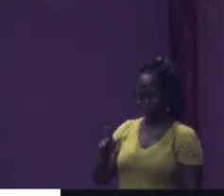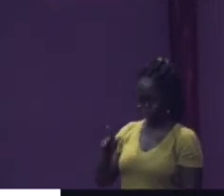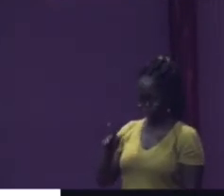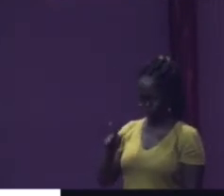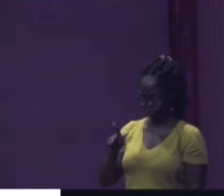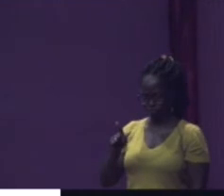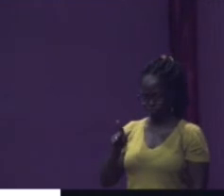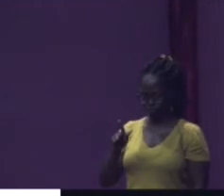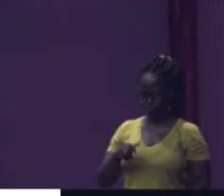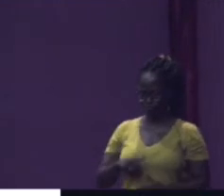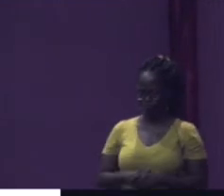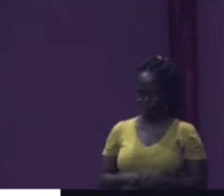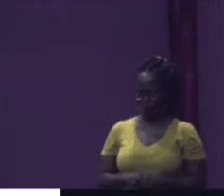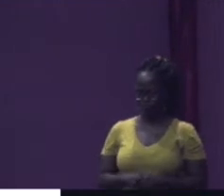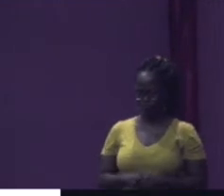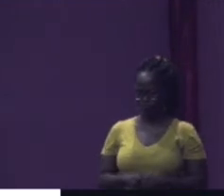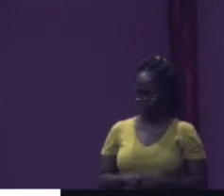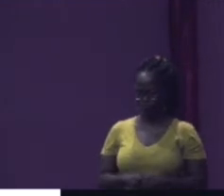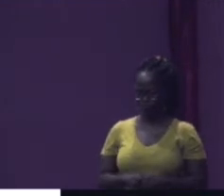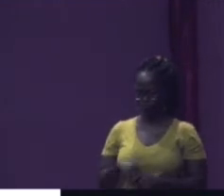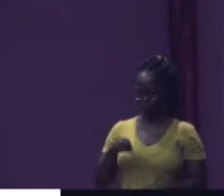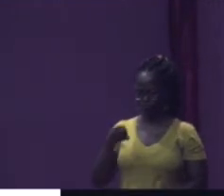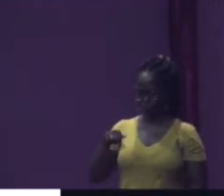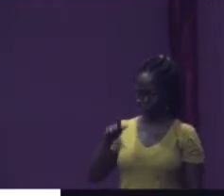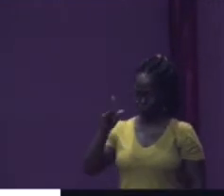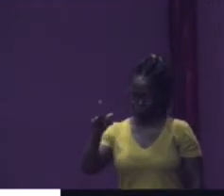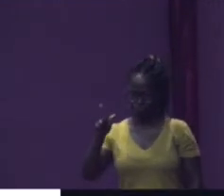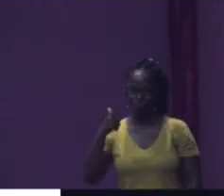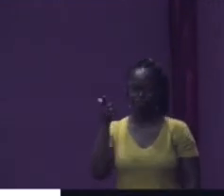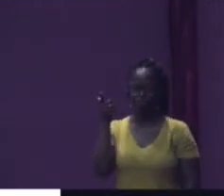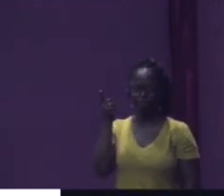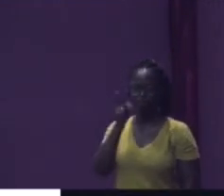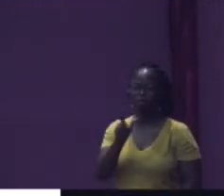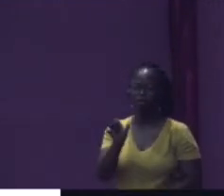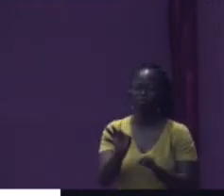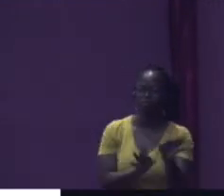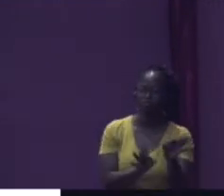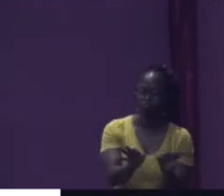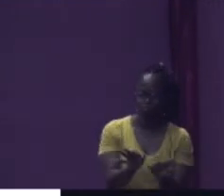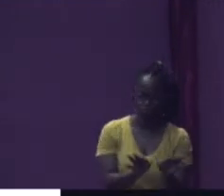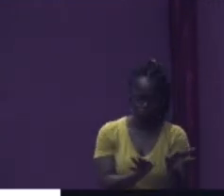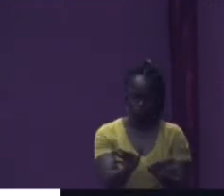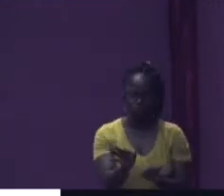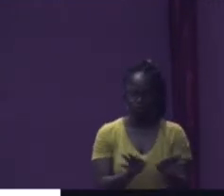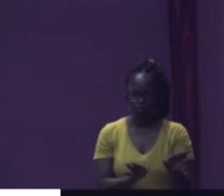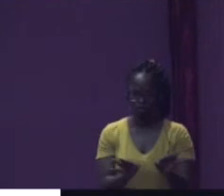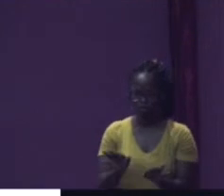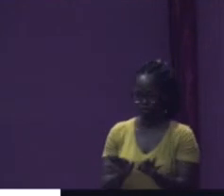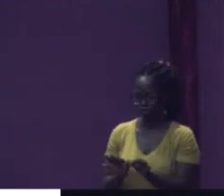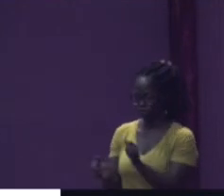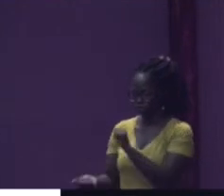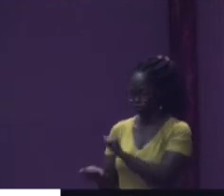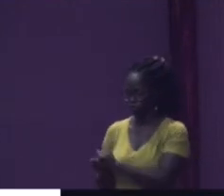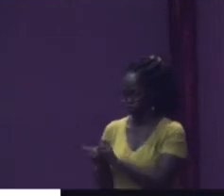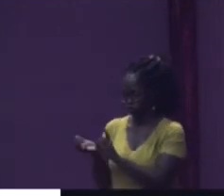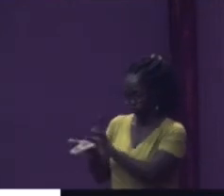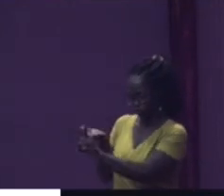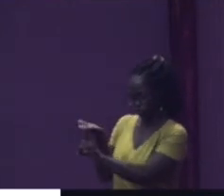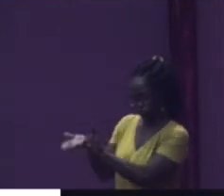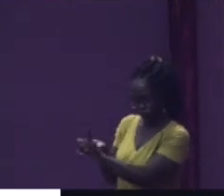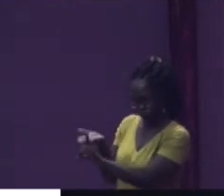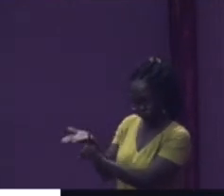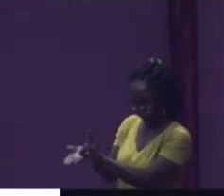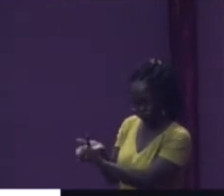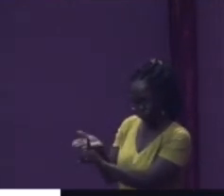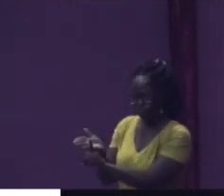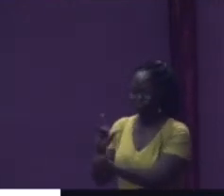midwifery groups that have been organized have also built these maternity homes.